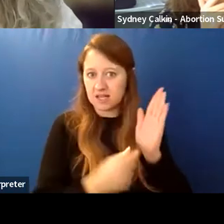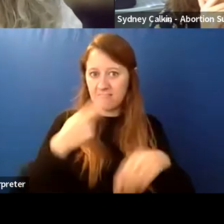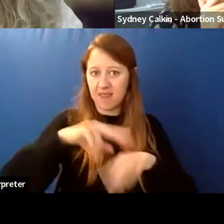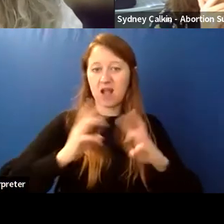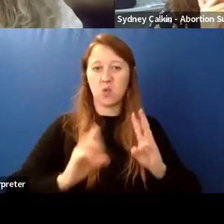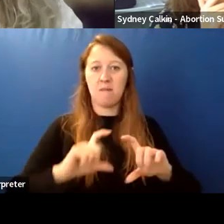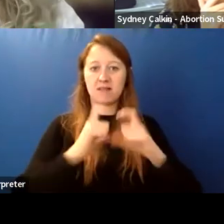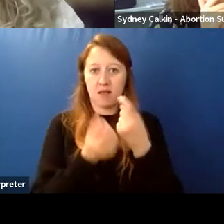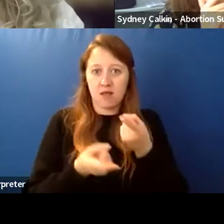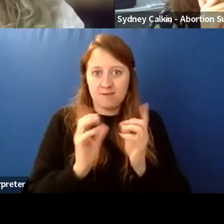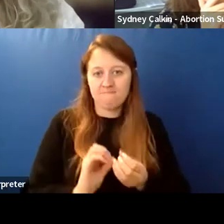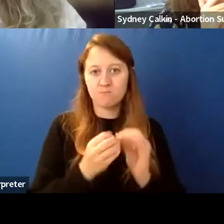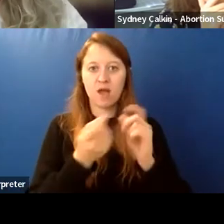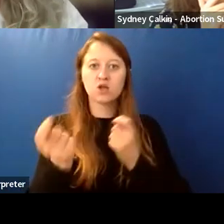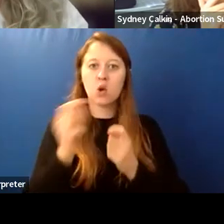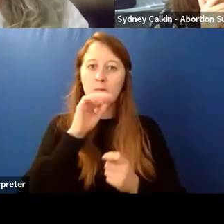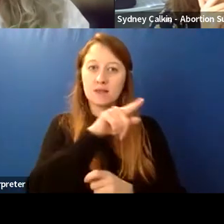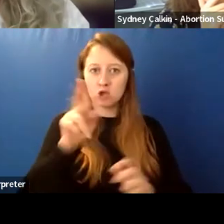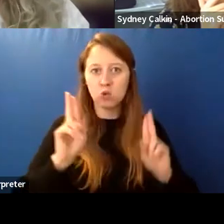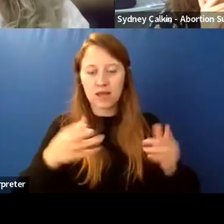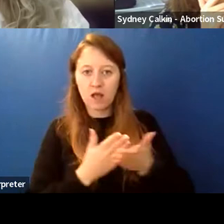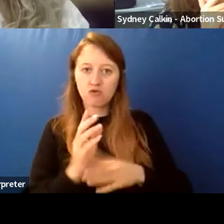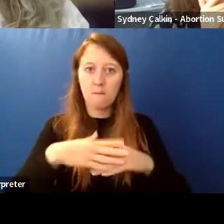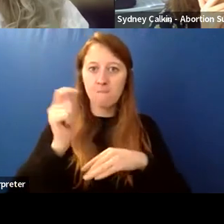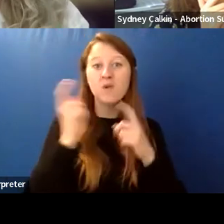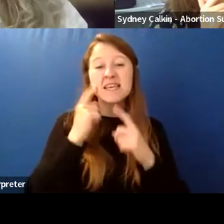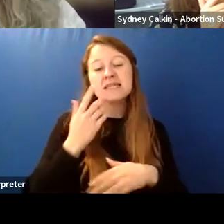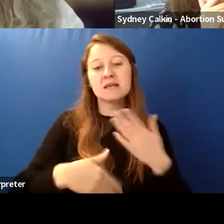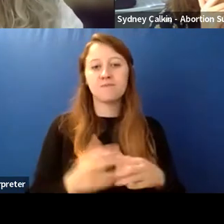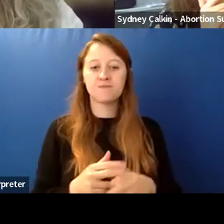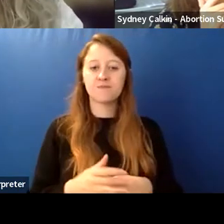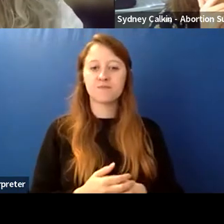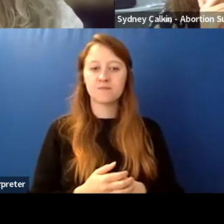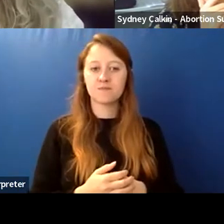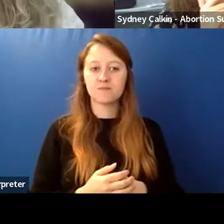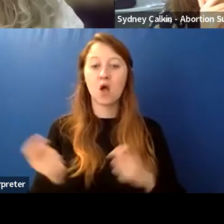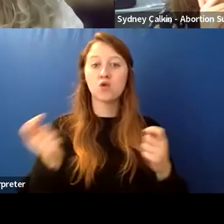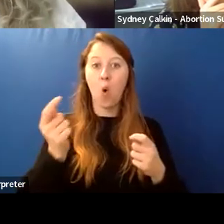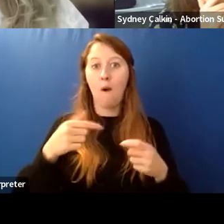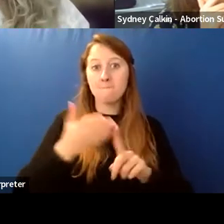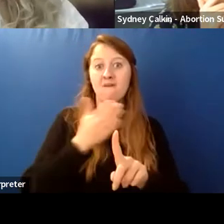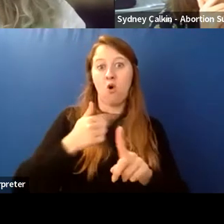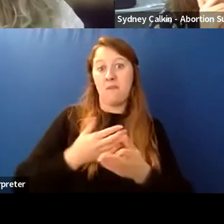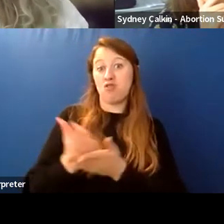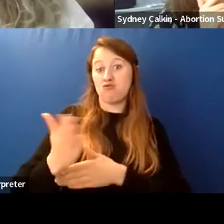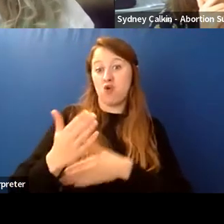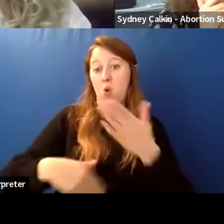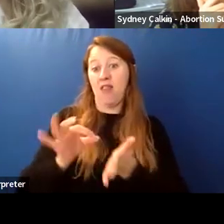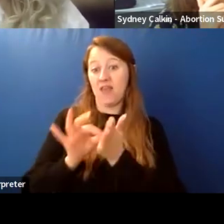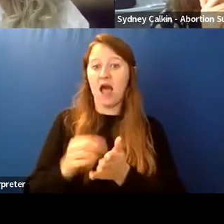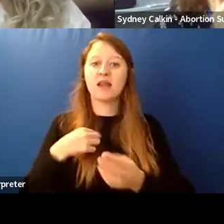possible. So before I do this, I'm delighted to be joined today by some expert speakers who are going to be sharing their